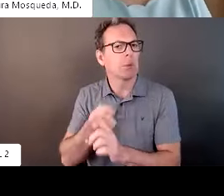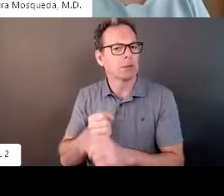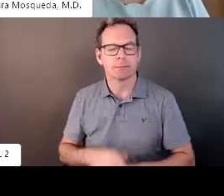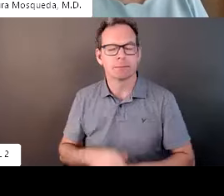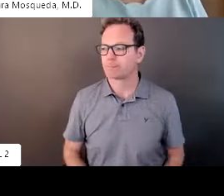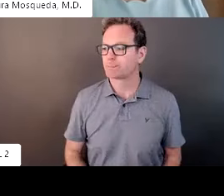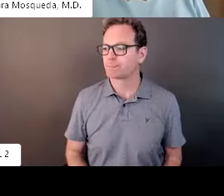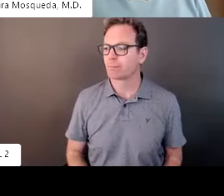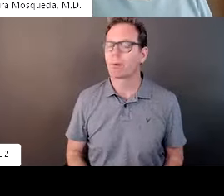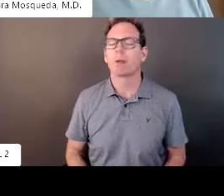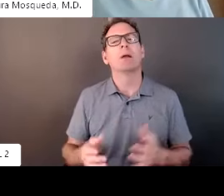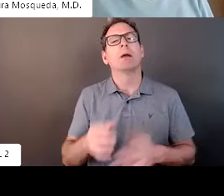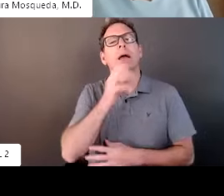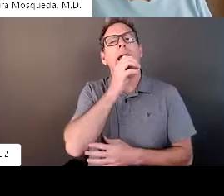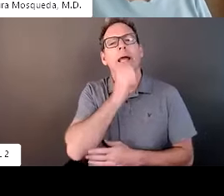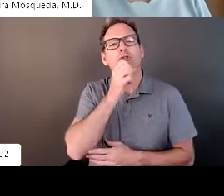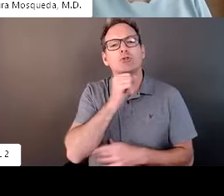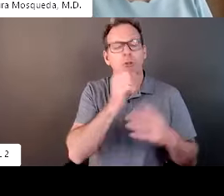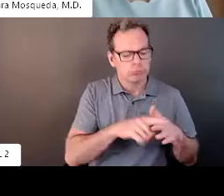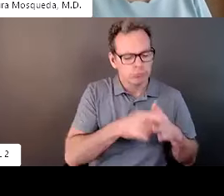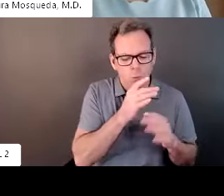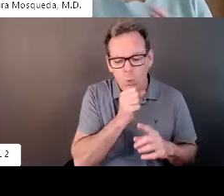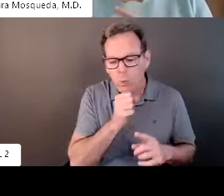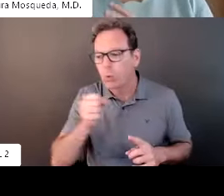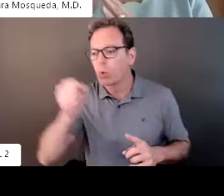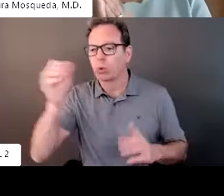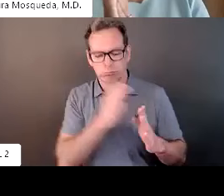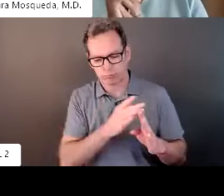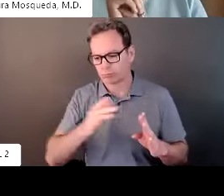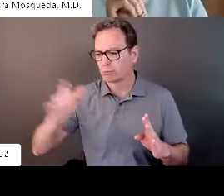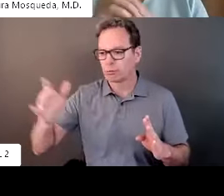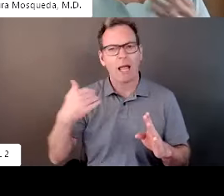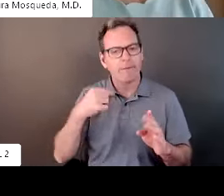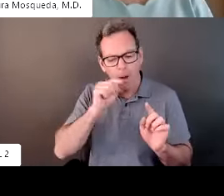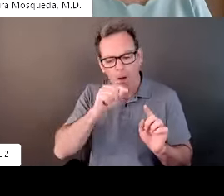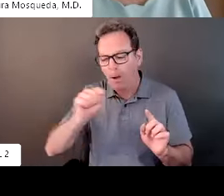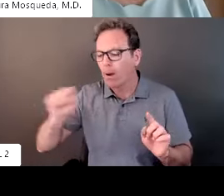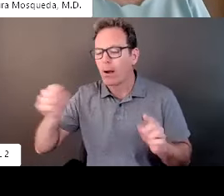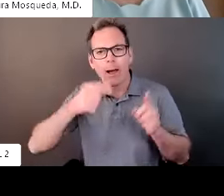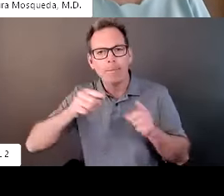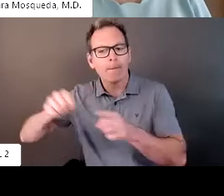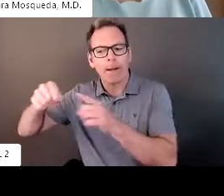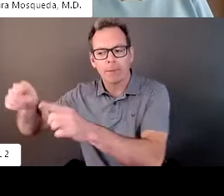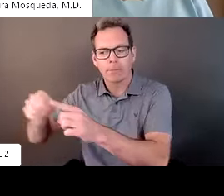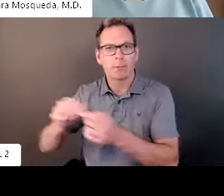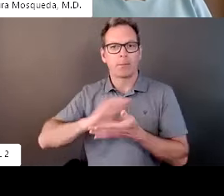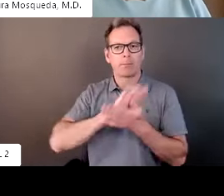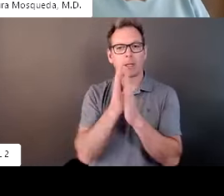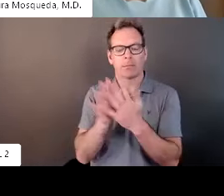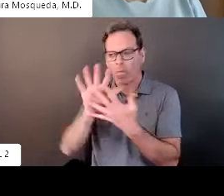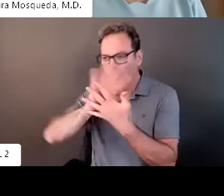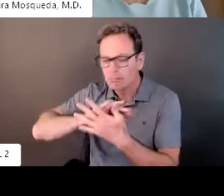with aging that make it harder to detect elder abuse and make us more susceptible. So